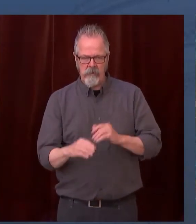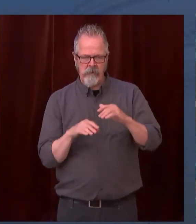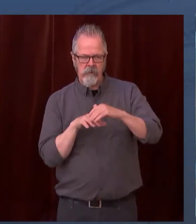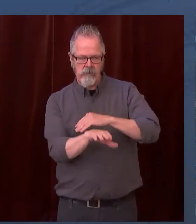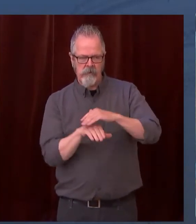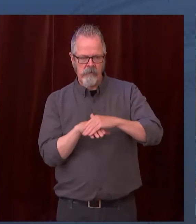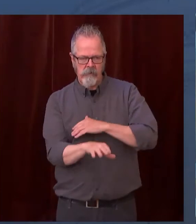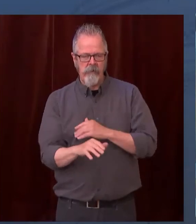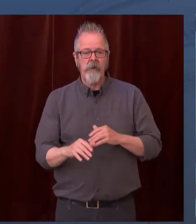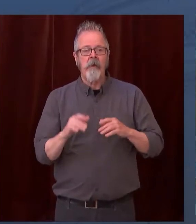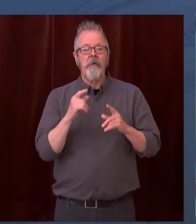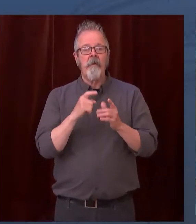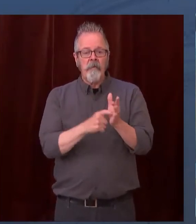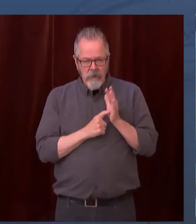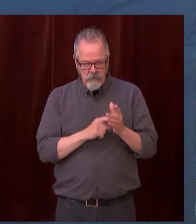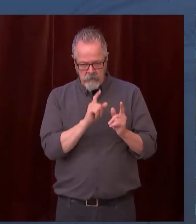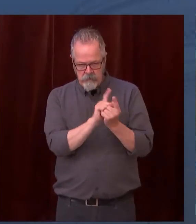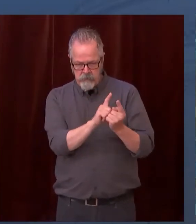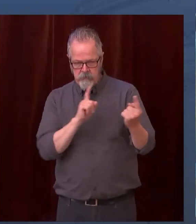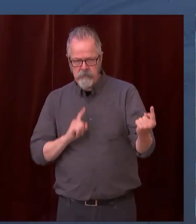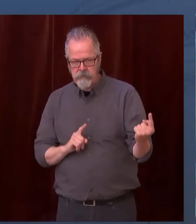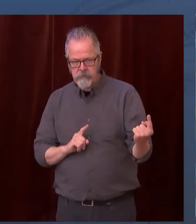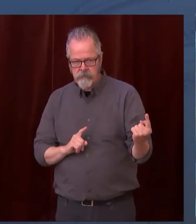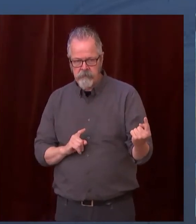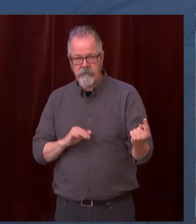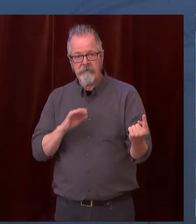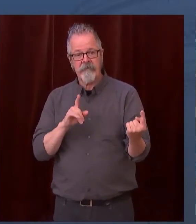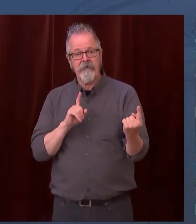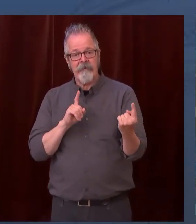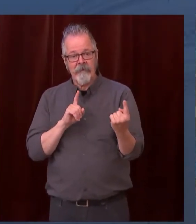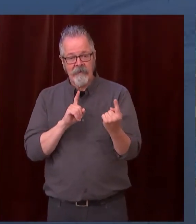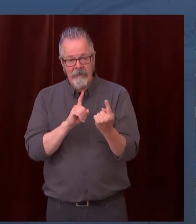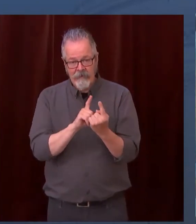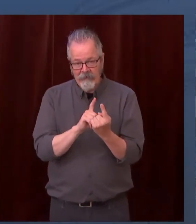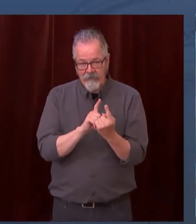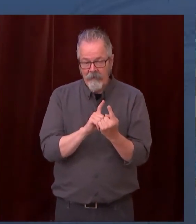keep that physical distance during that time.